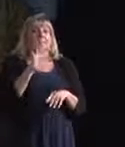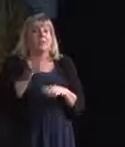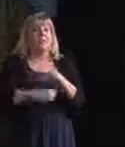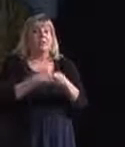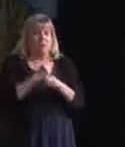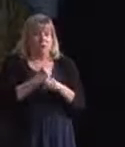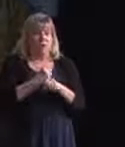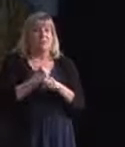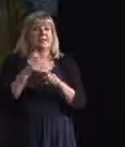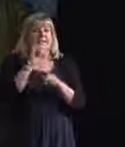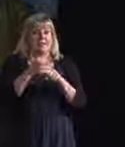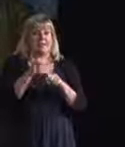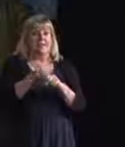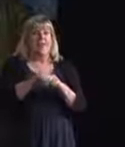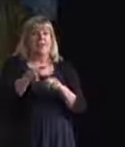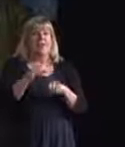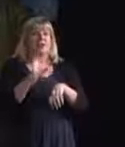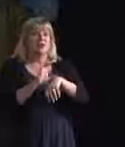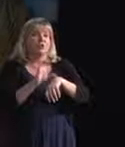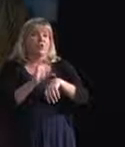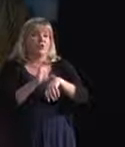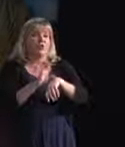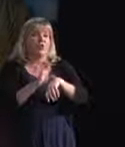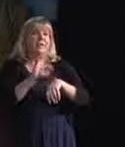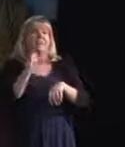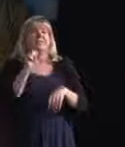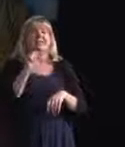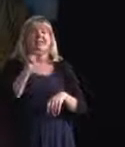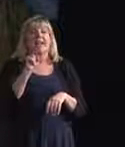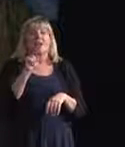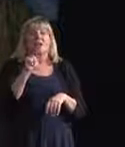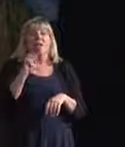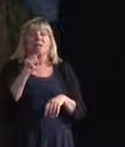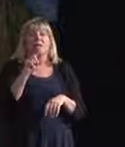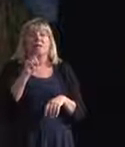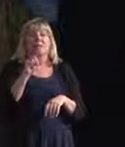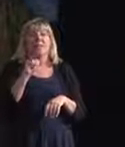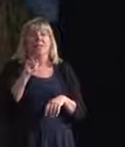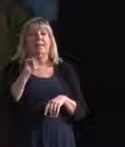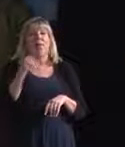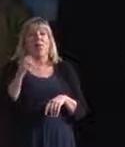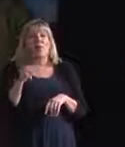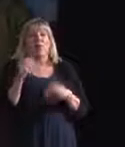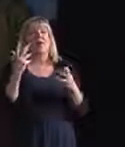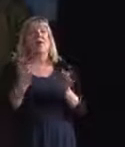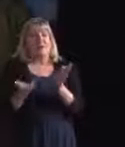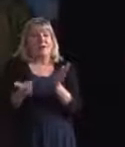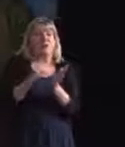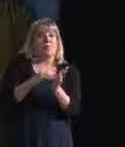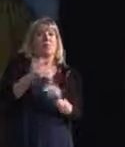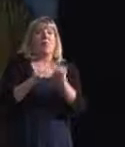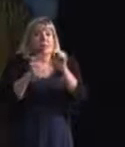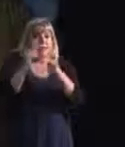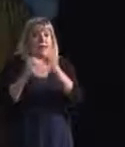reign. Charles's church in the capital, Santo Domingo, had been rebuilt in the poor part of town, and